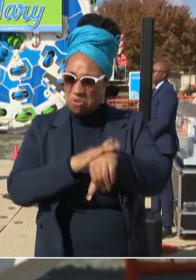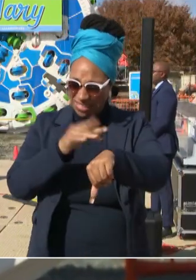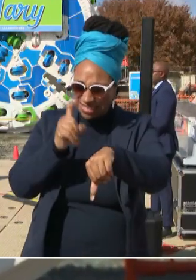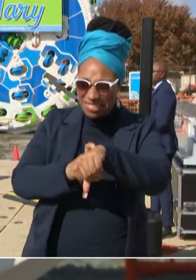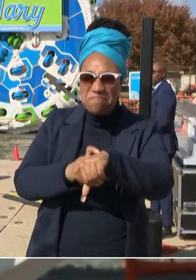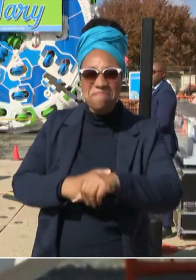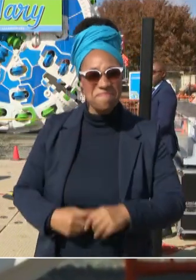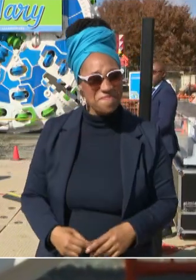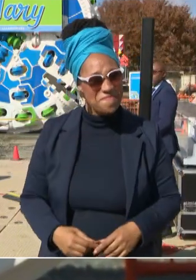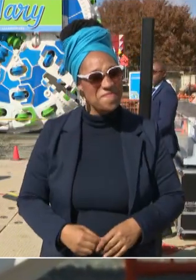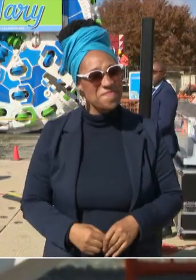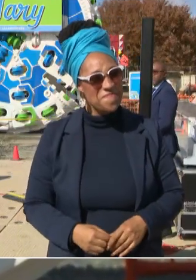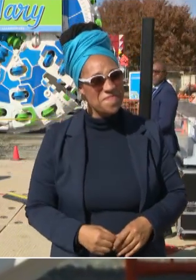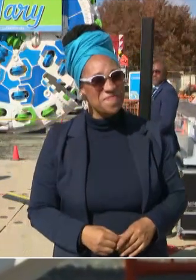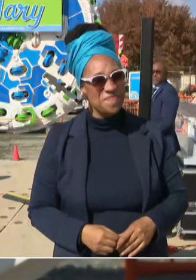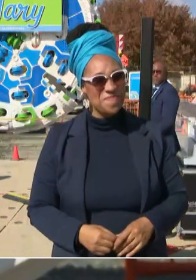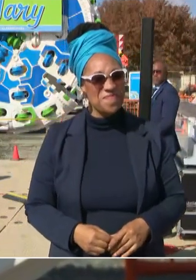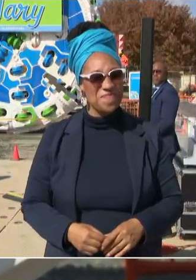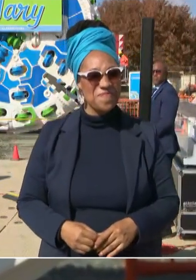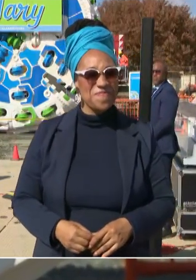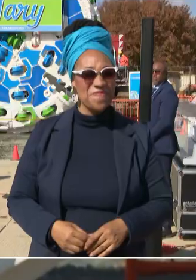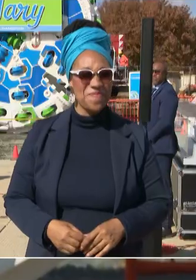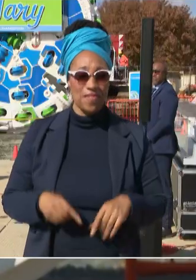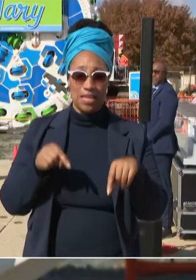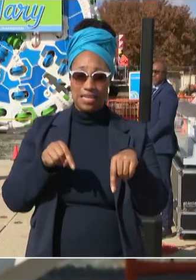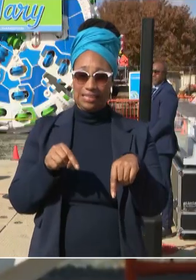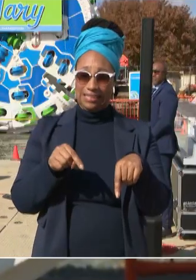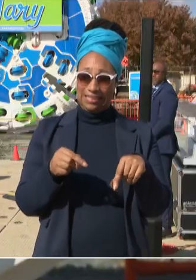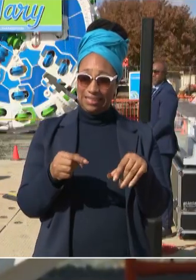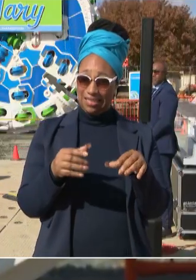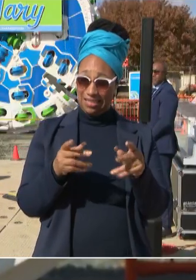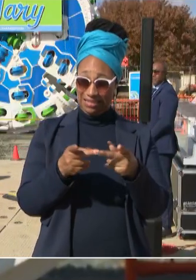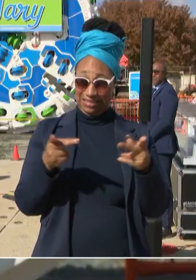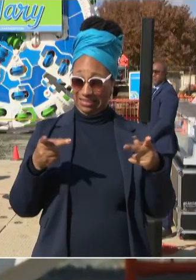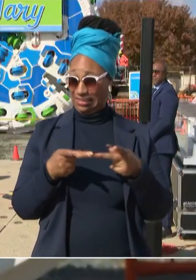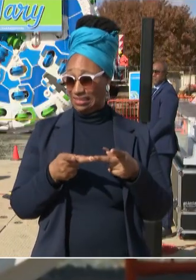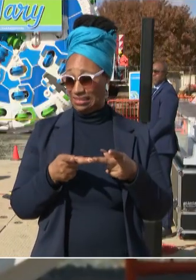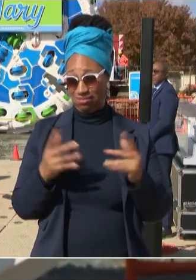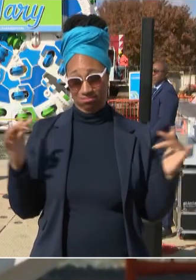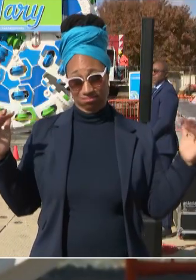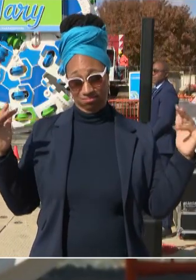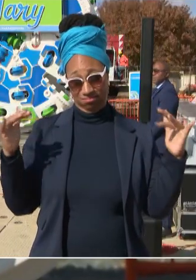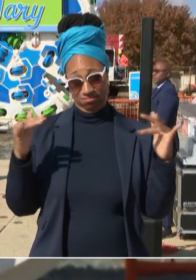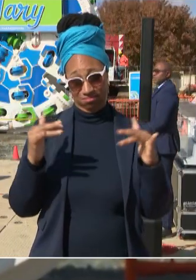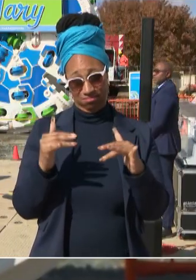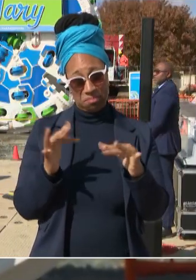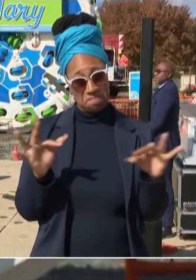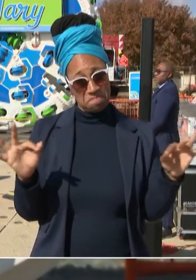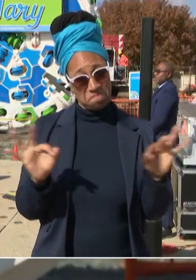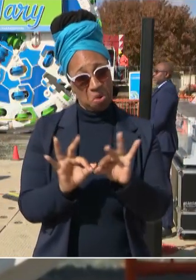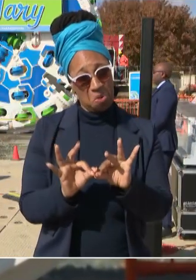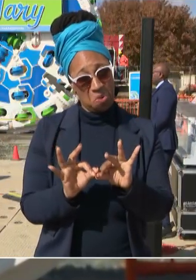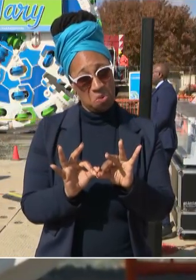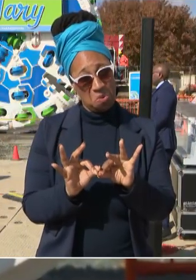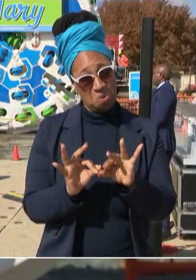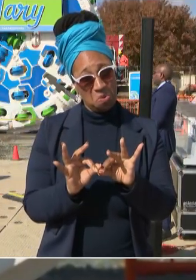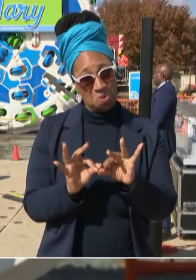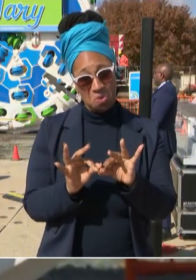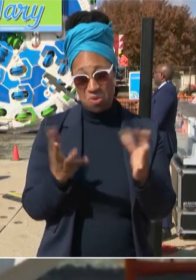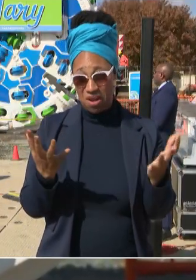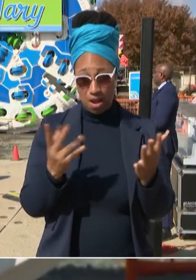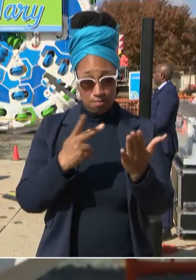It's a critical link, for us. And so it requires visionary partnership and